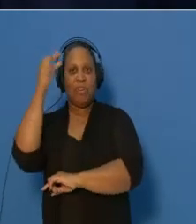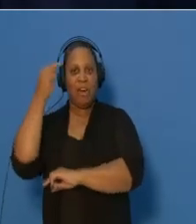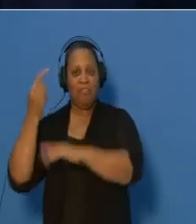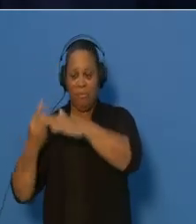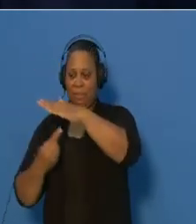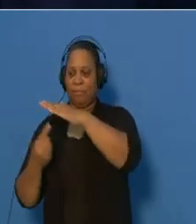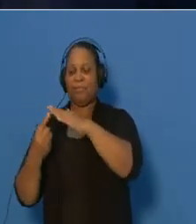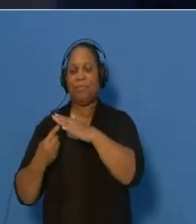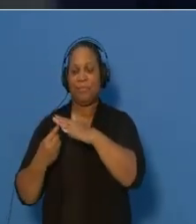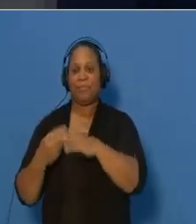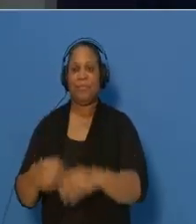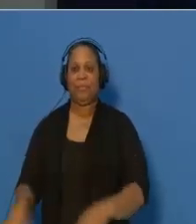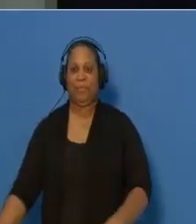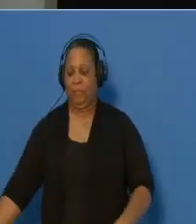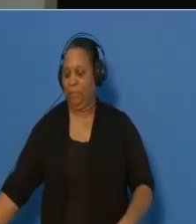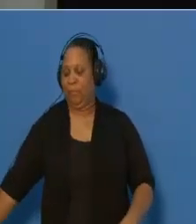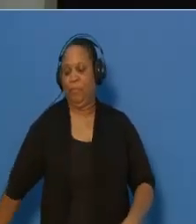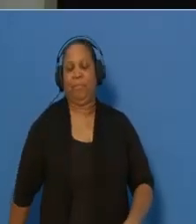facilities.